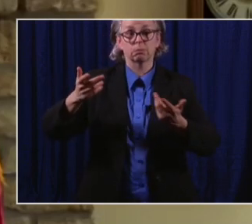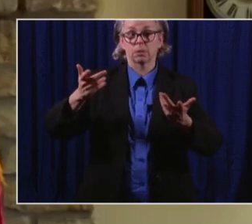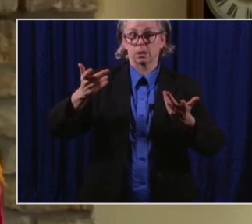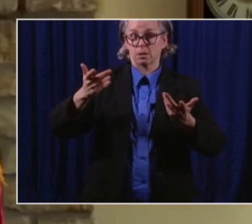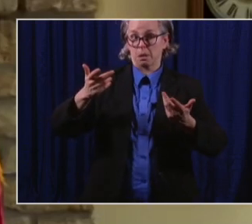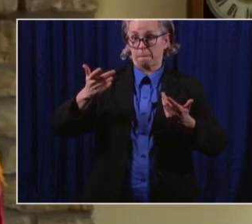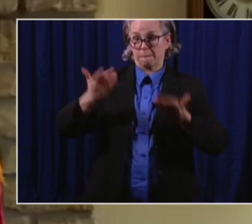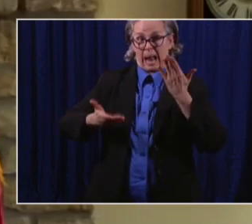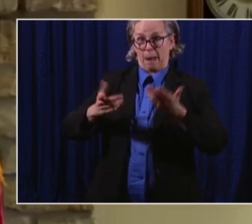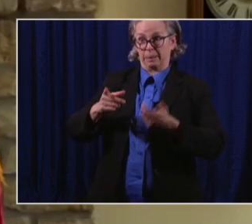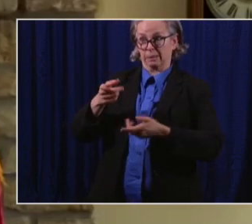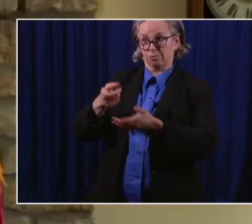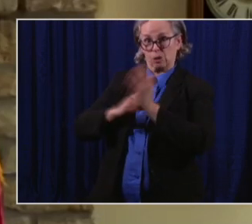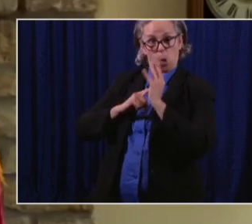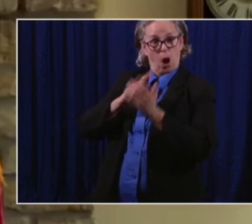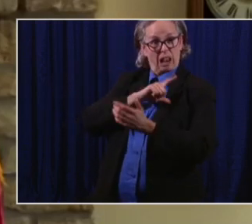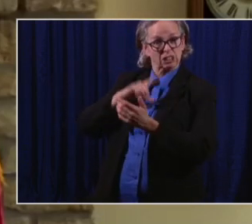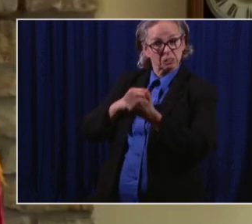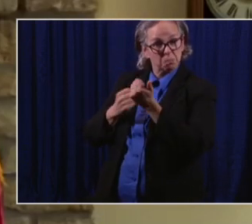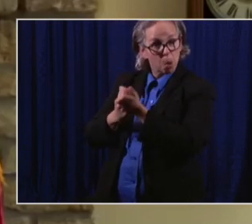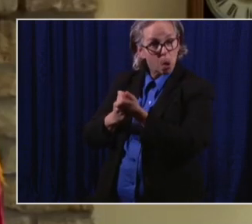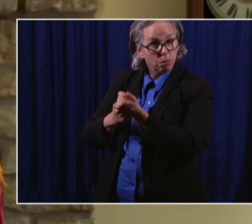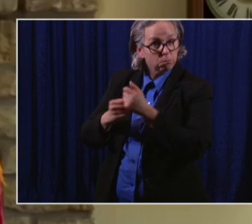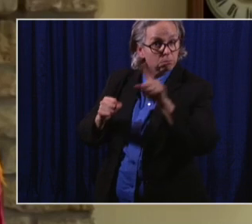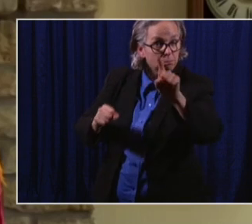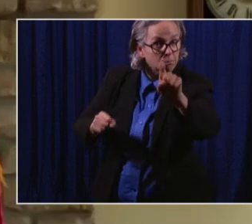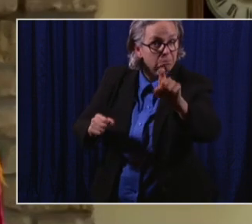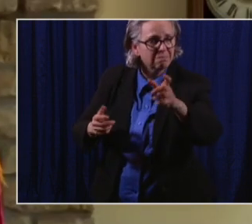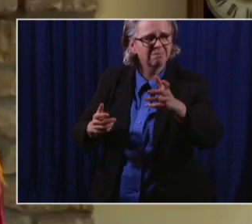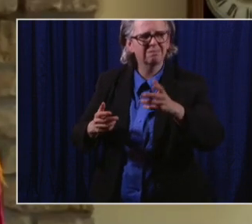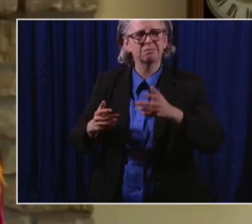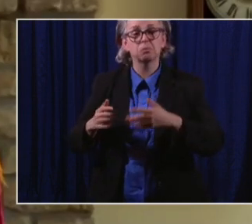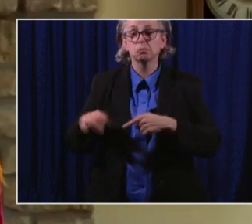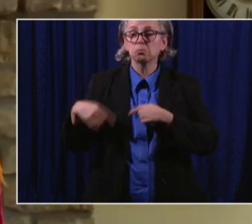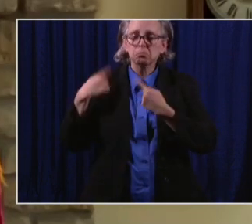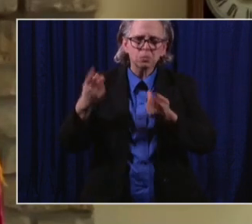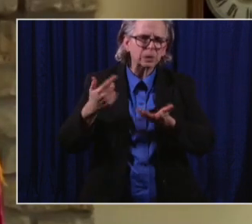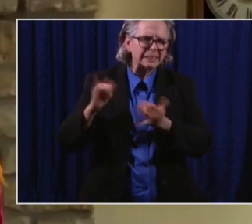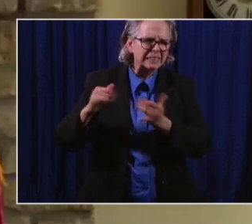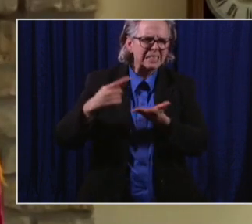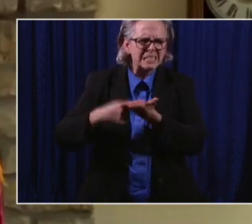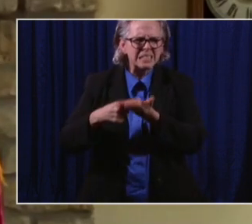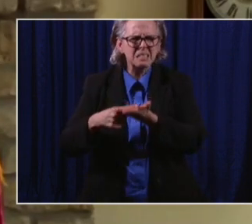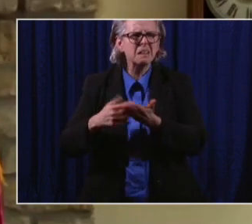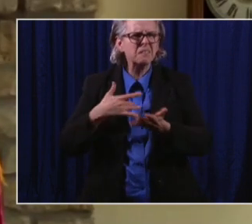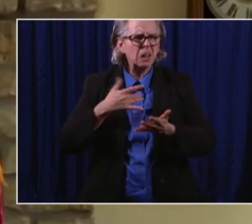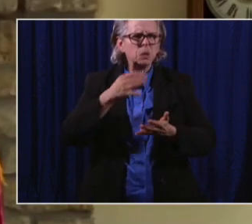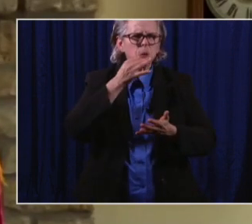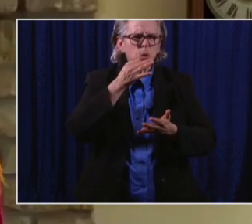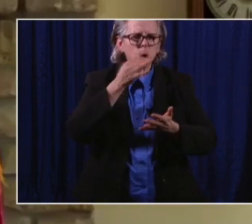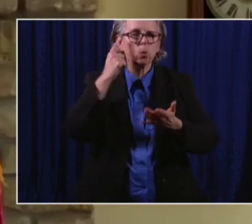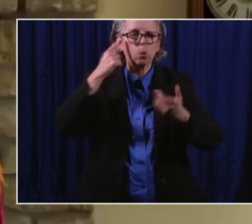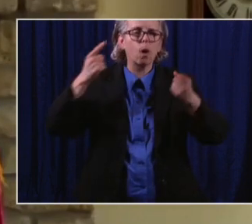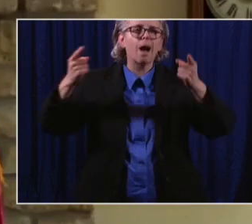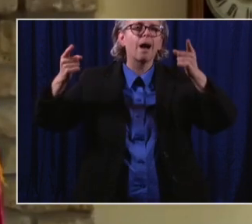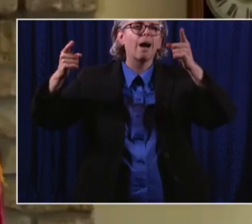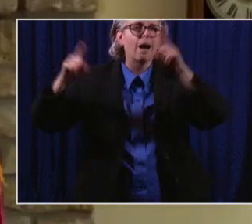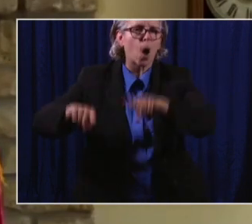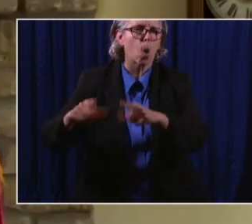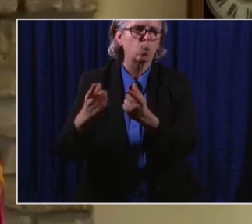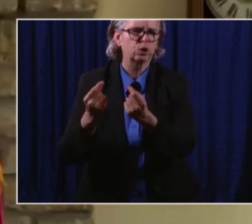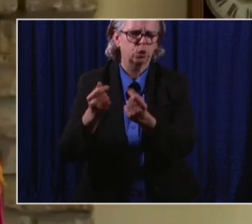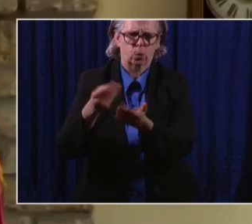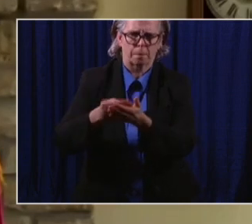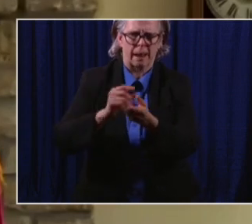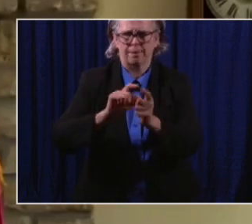I feel good, though. I think that we're coming close to having this thing worked out about what we can do now. And because we